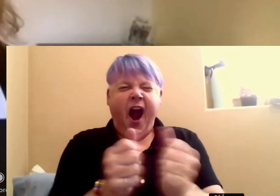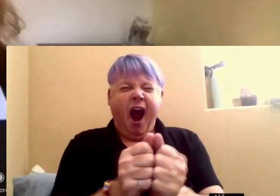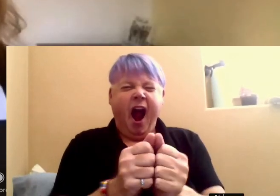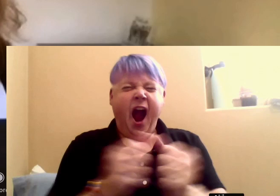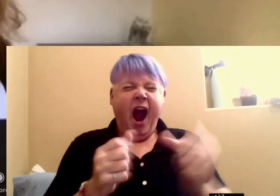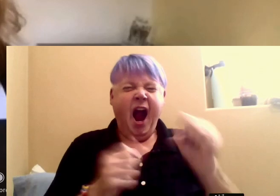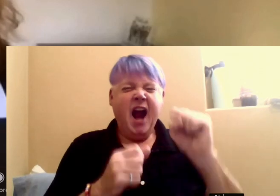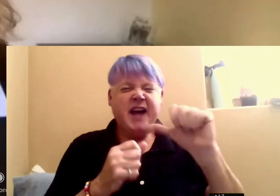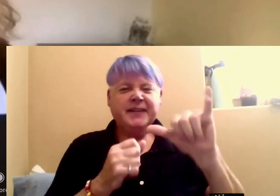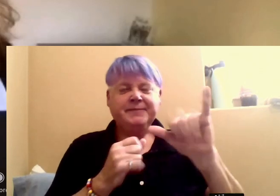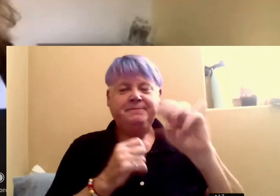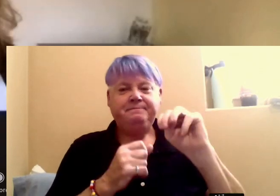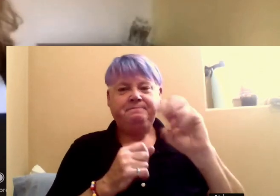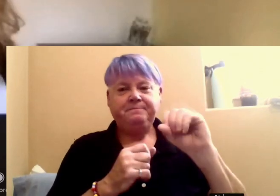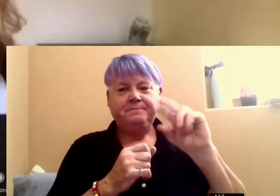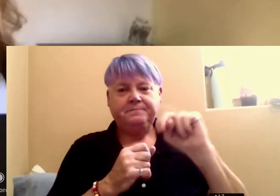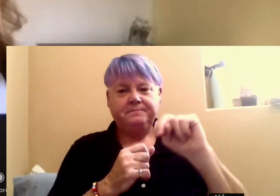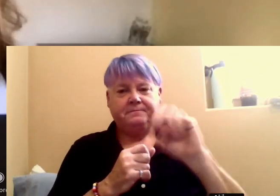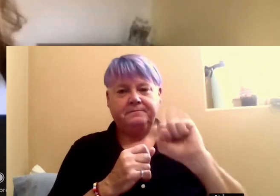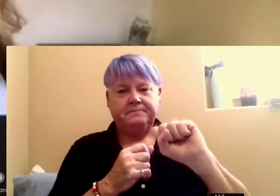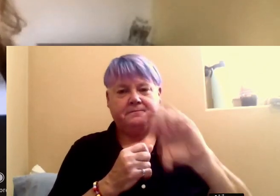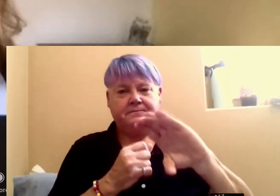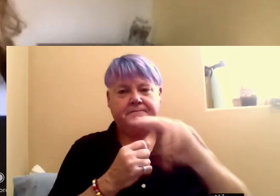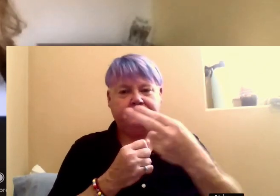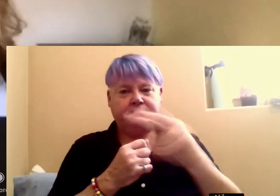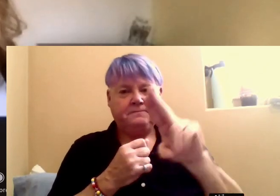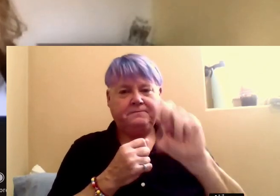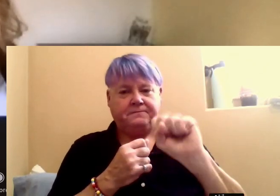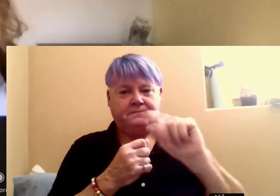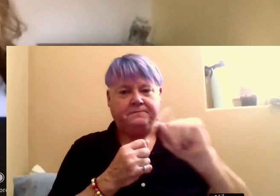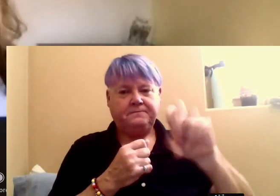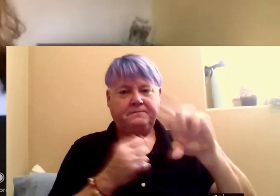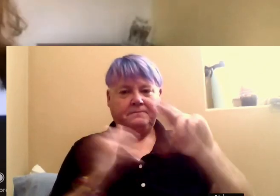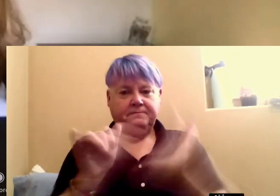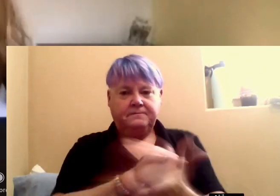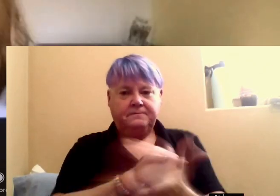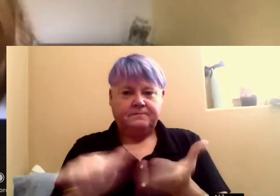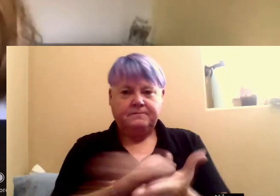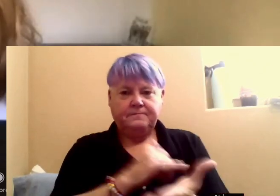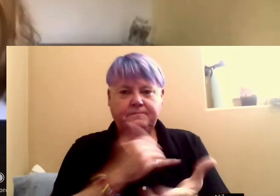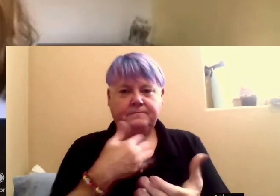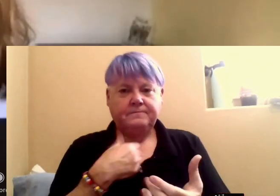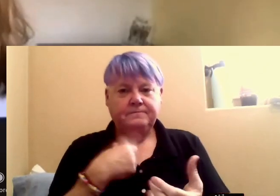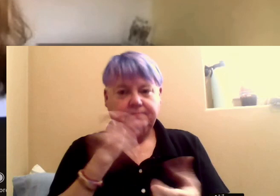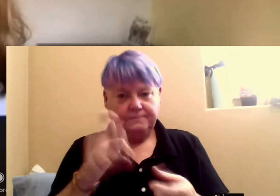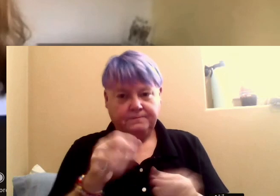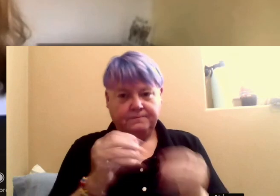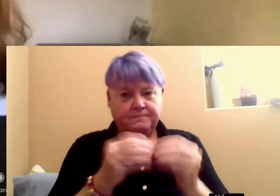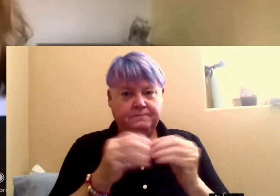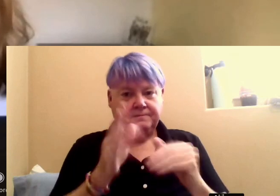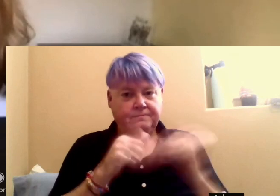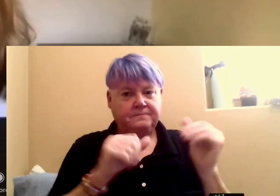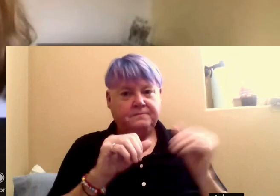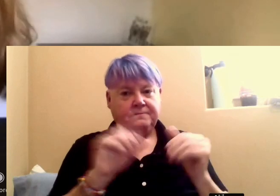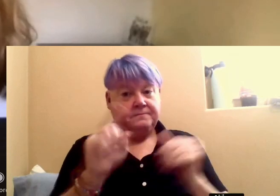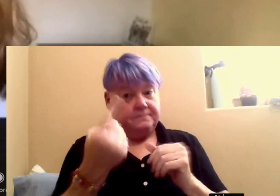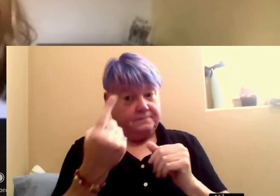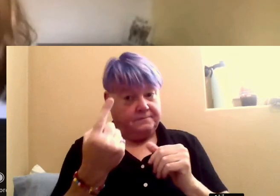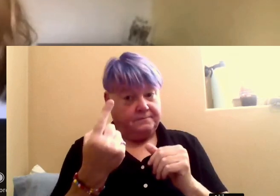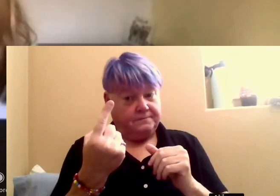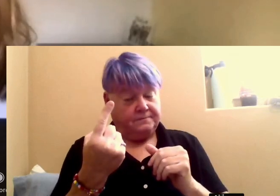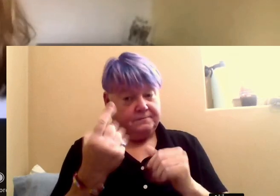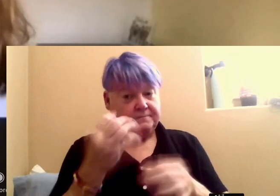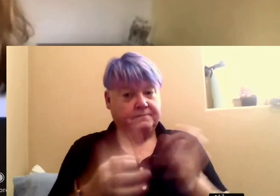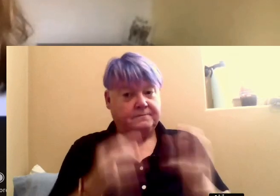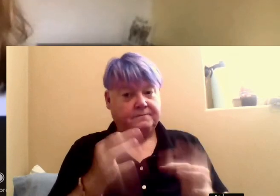Schuster in New York, and I have asked more than once my editor if I could